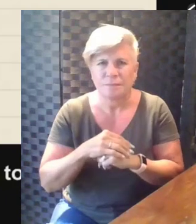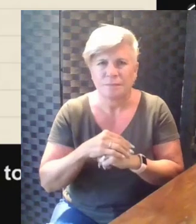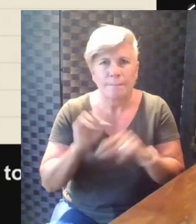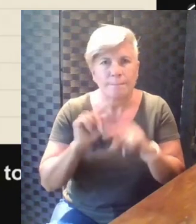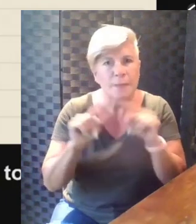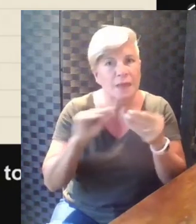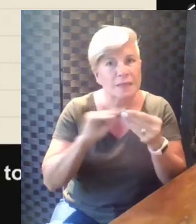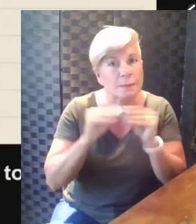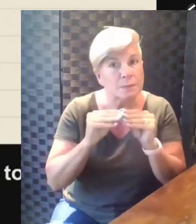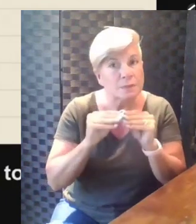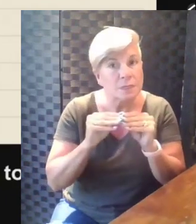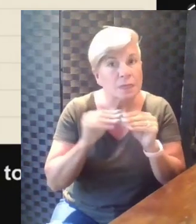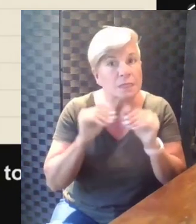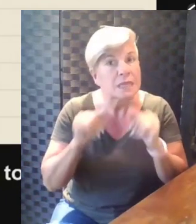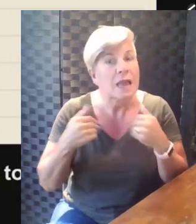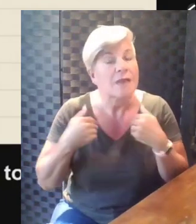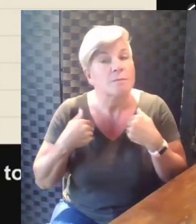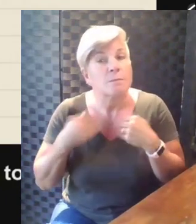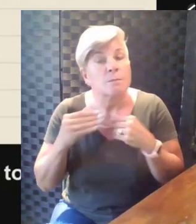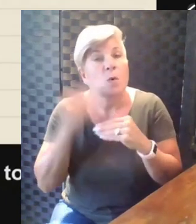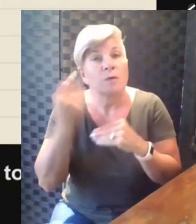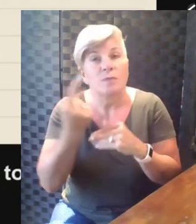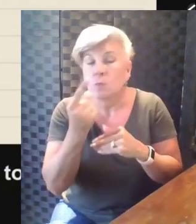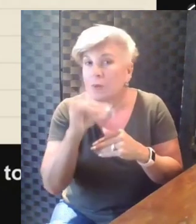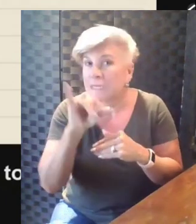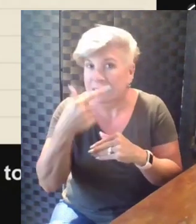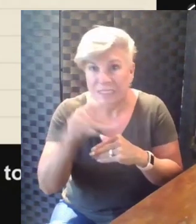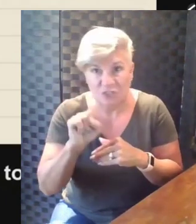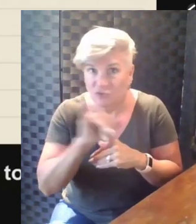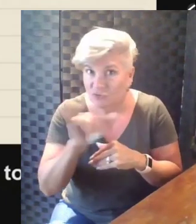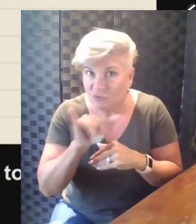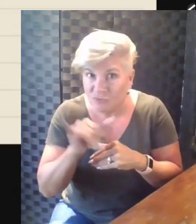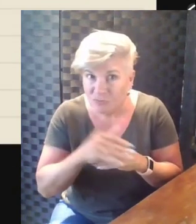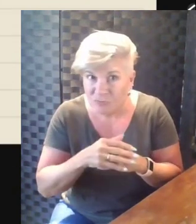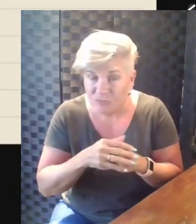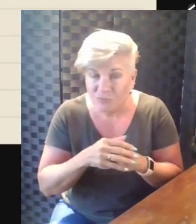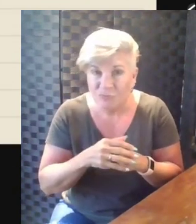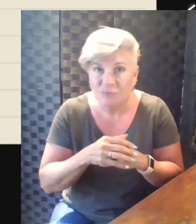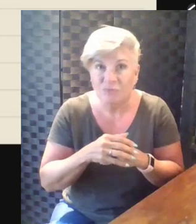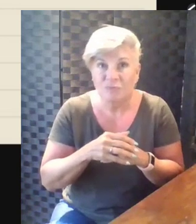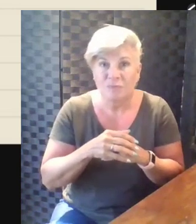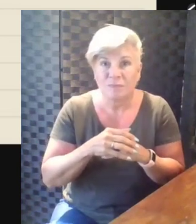But numbers can have more than one digit too.